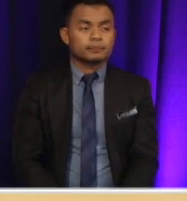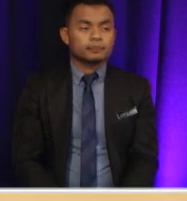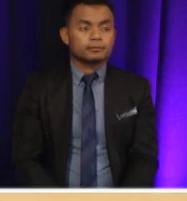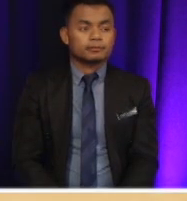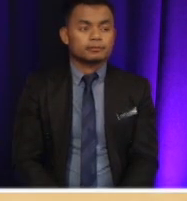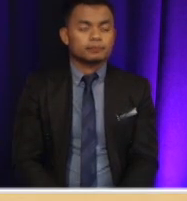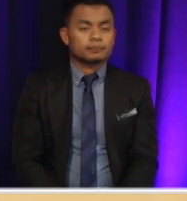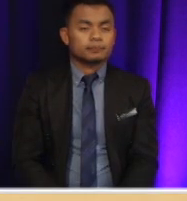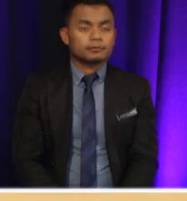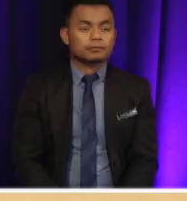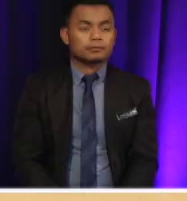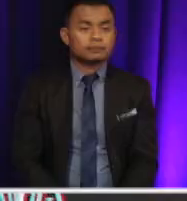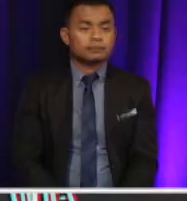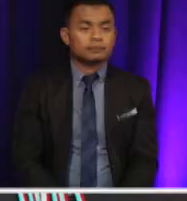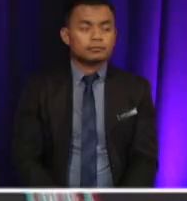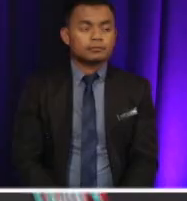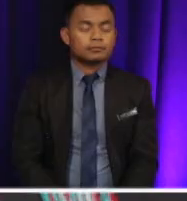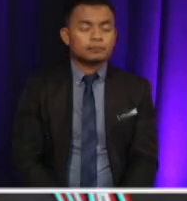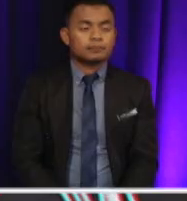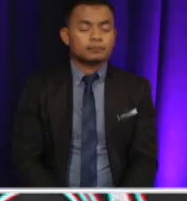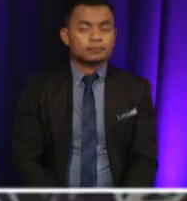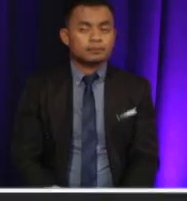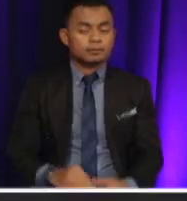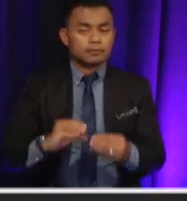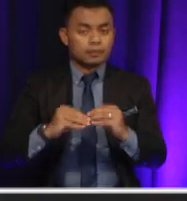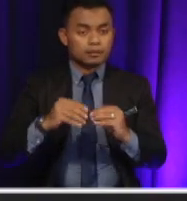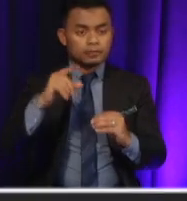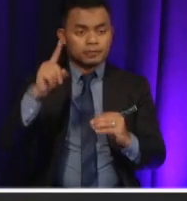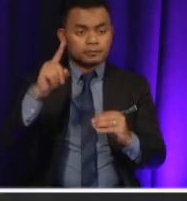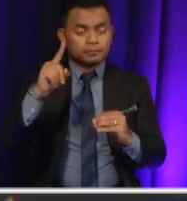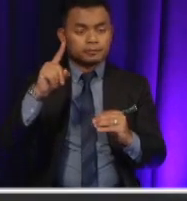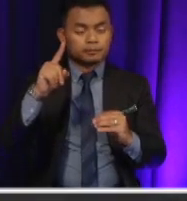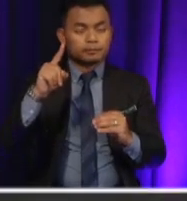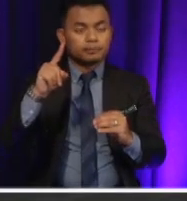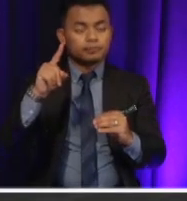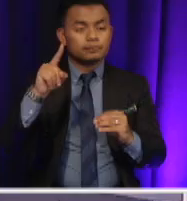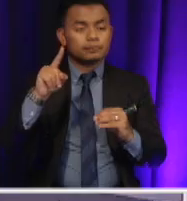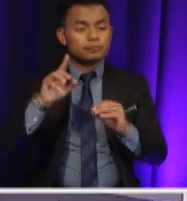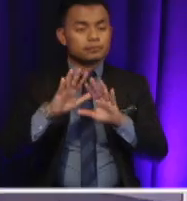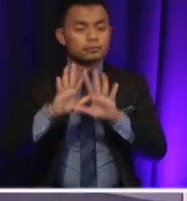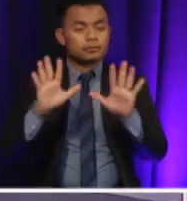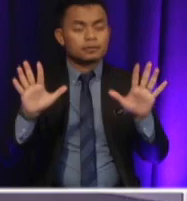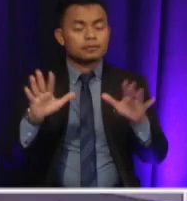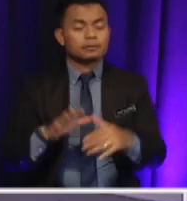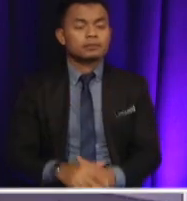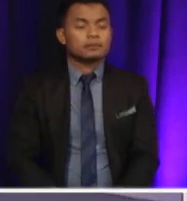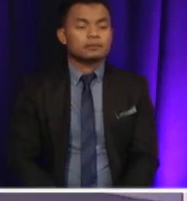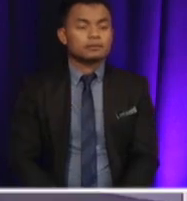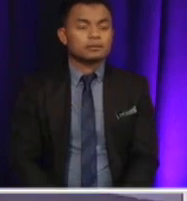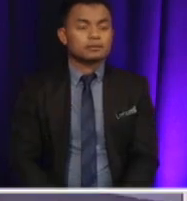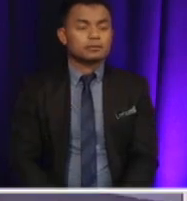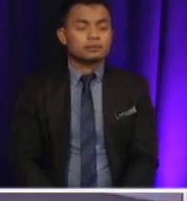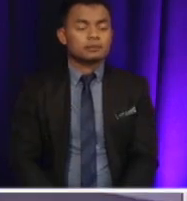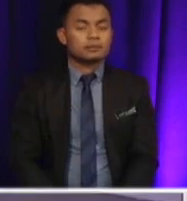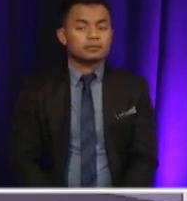empty cola can. The first picture the is that? first picture. Yes, that's right. Yeah. Yeah, I mean, seriously, we drink a lot of Yes. drinks from